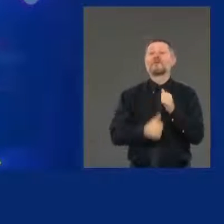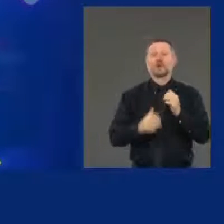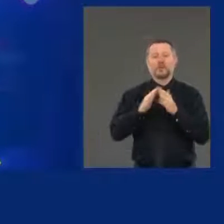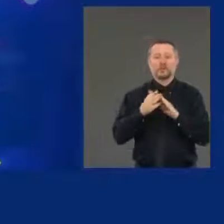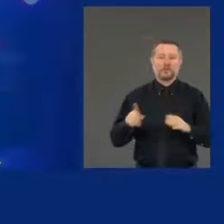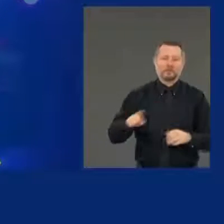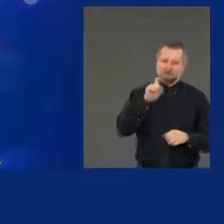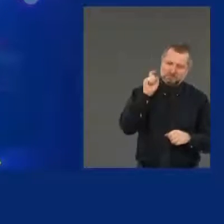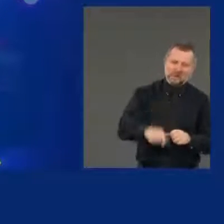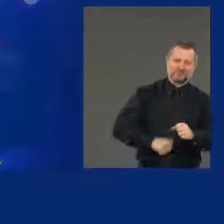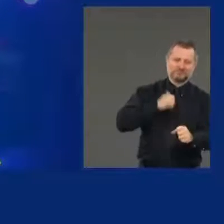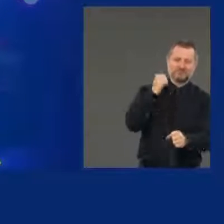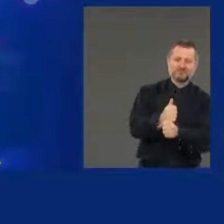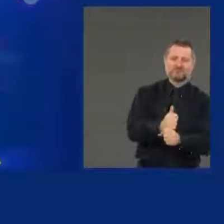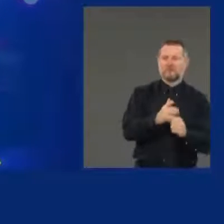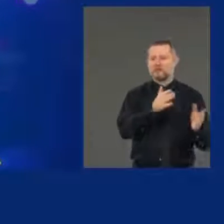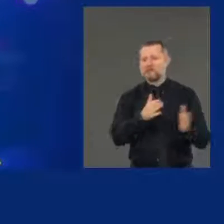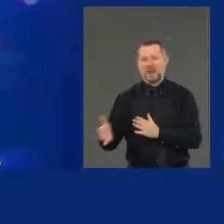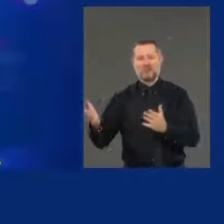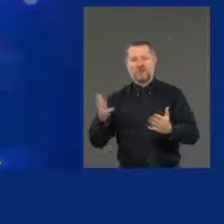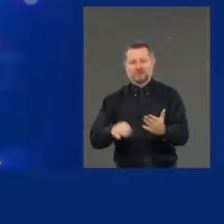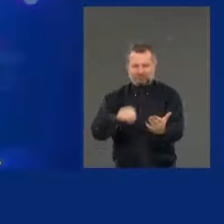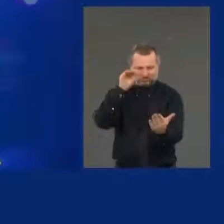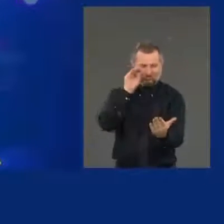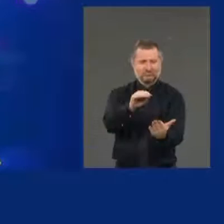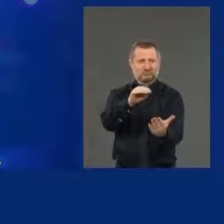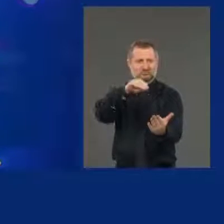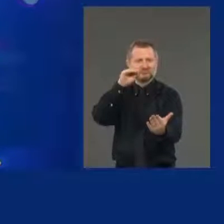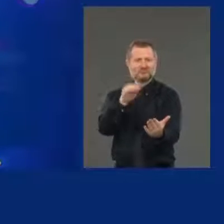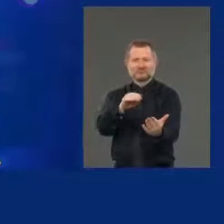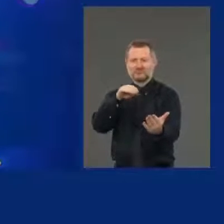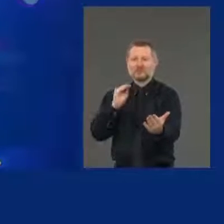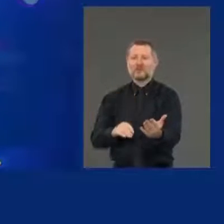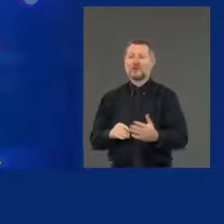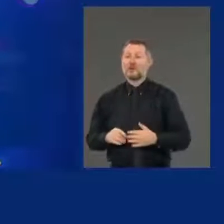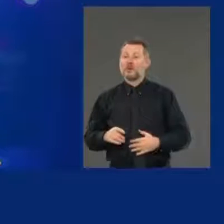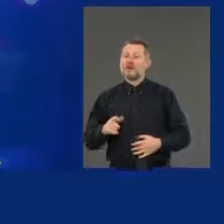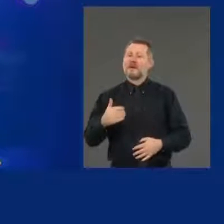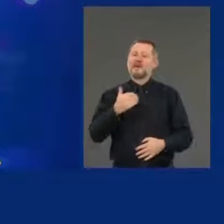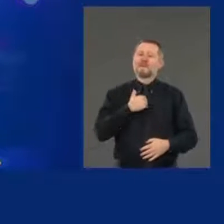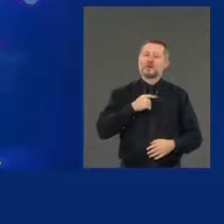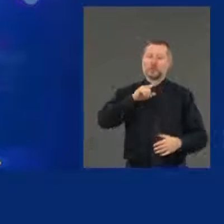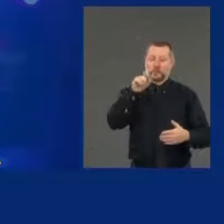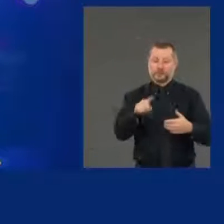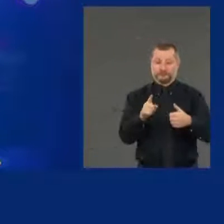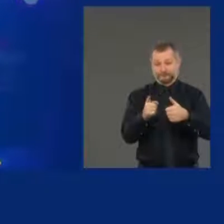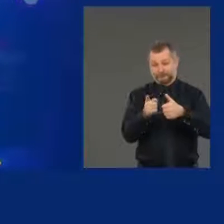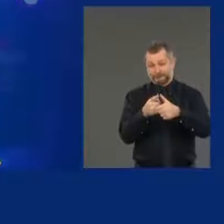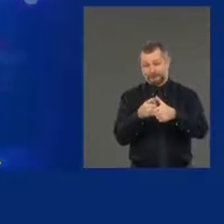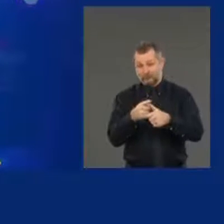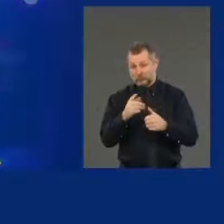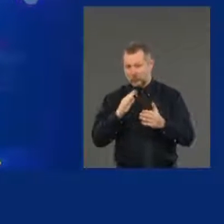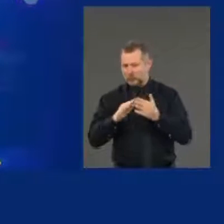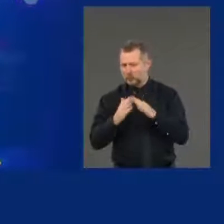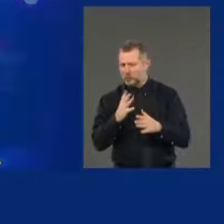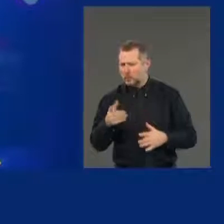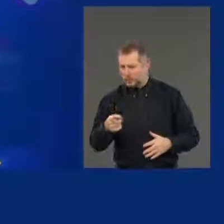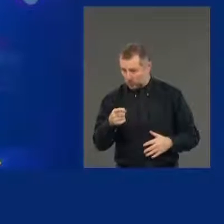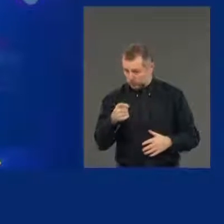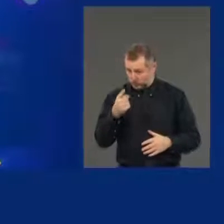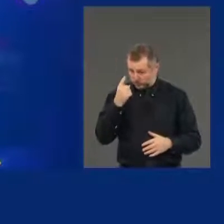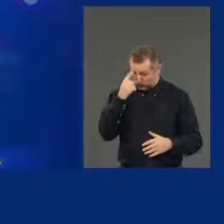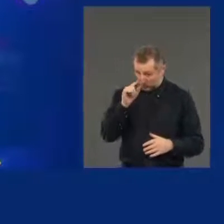real plan, right? Answer the questions. What do you want in terms of a use of